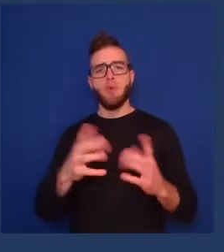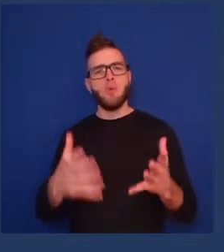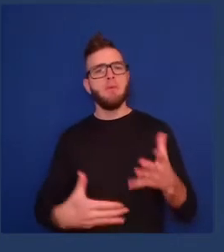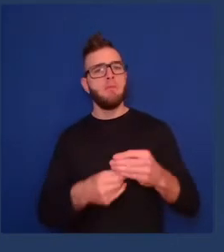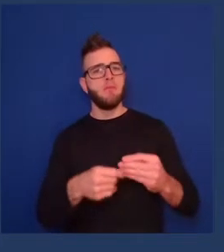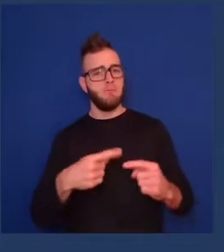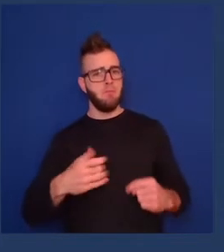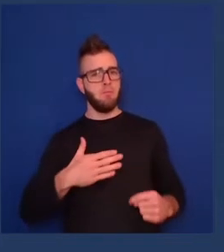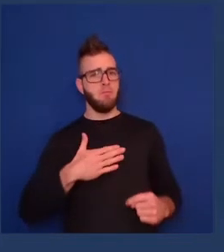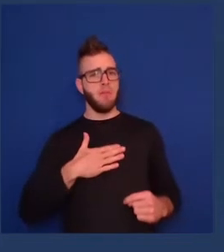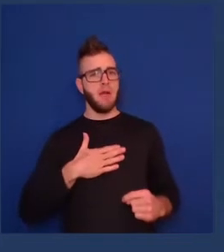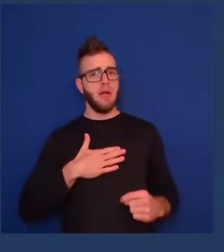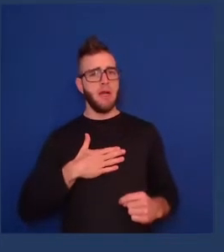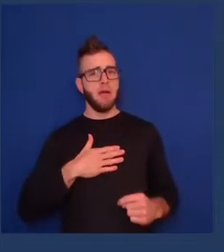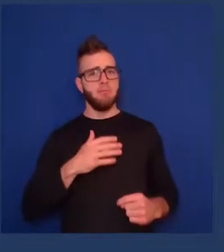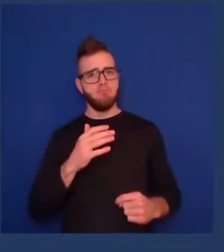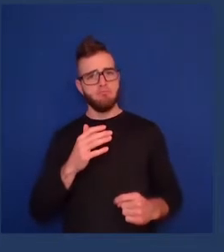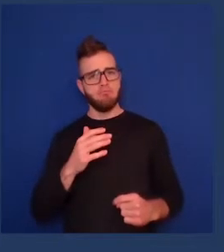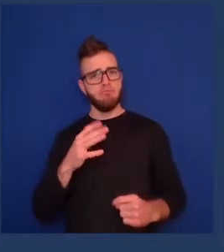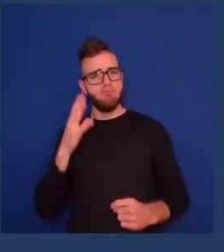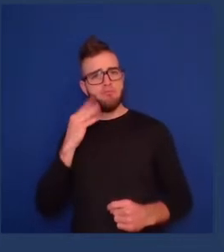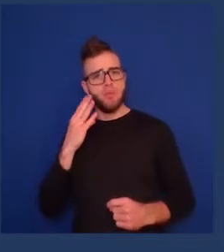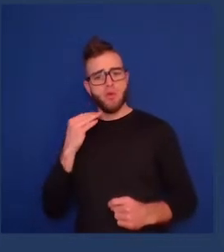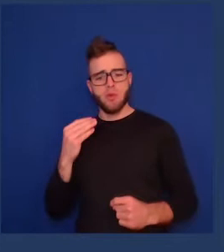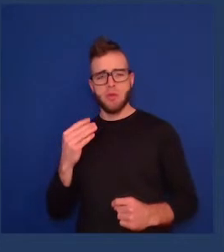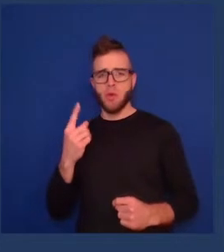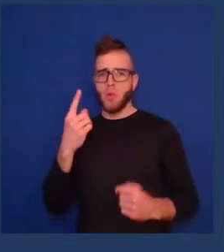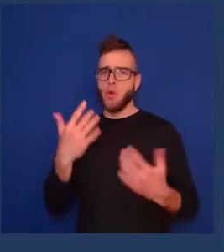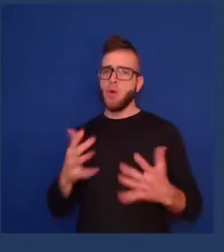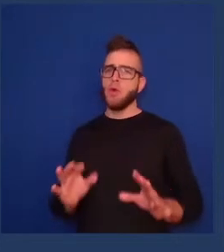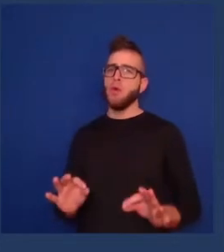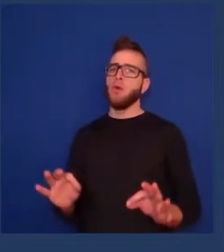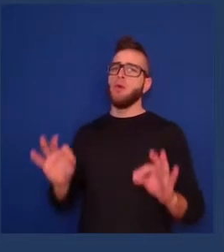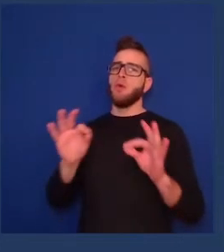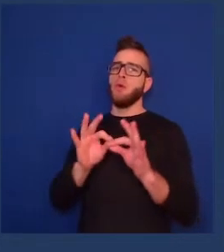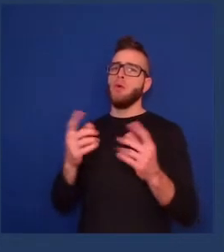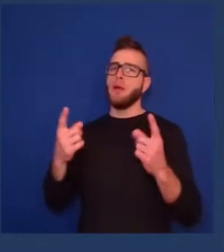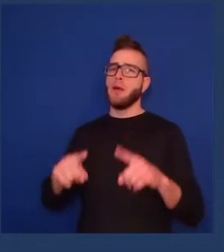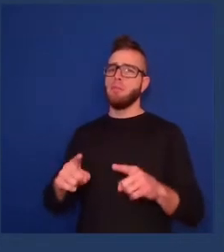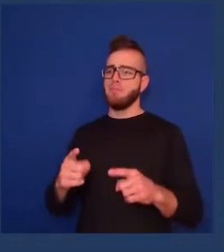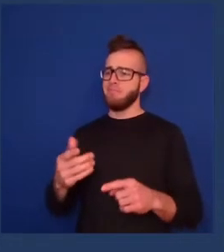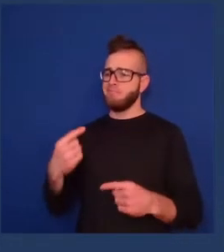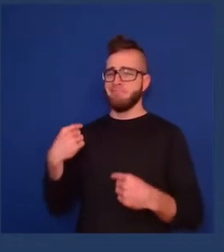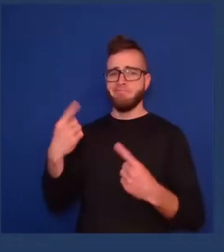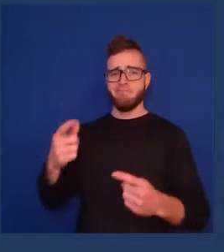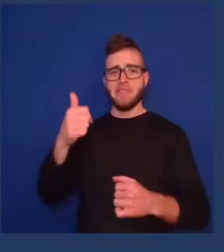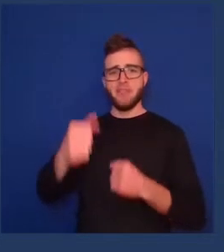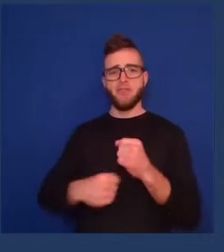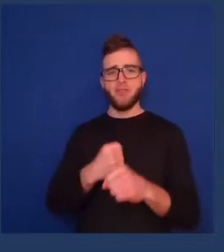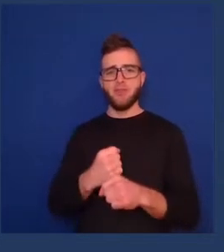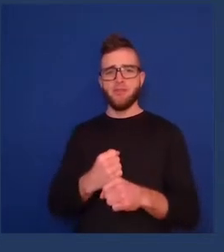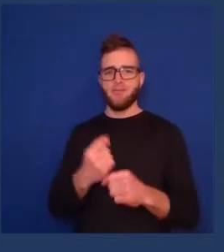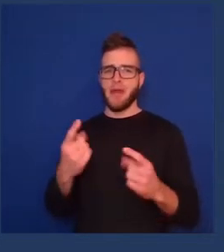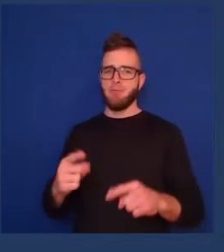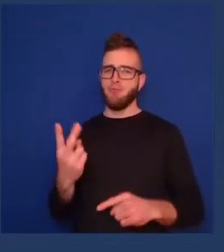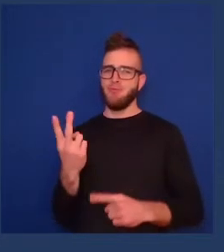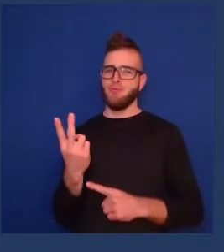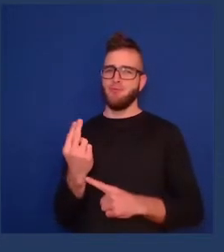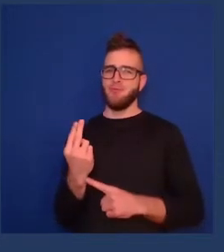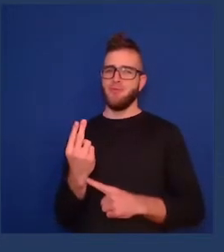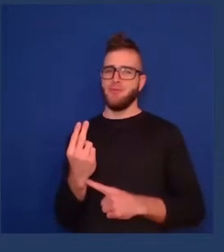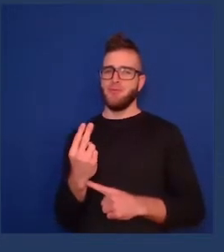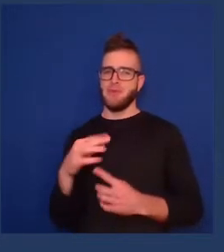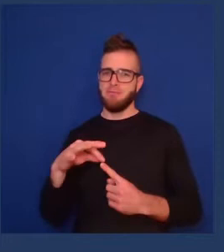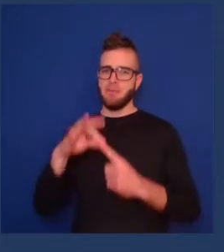experience, one of the greatest highlights of the last decade came 2 years ago, when we had the Special Olympics nationally